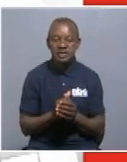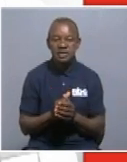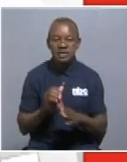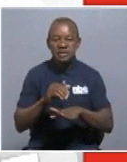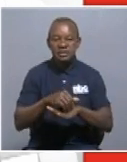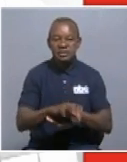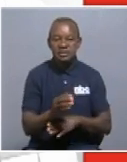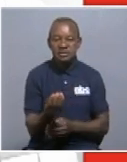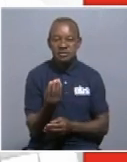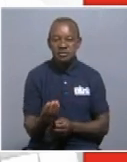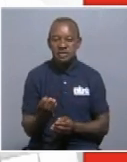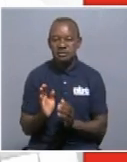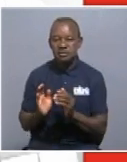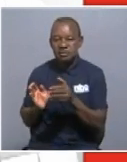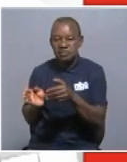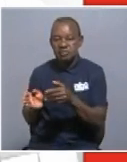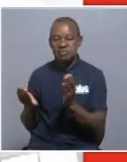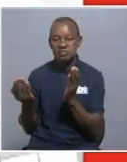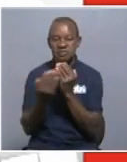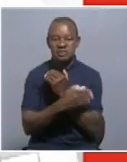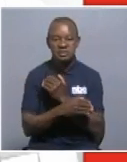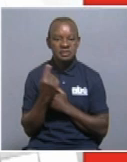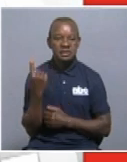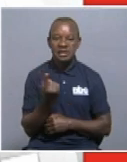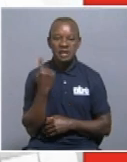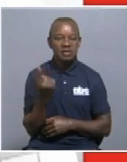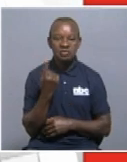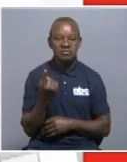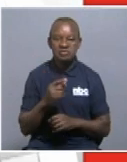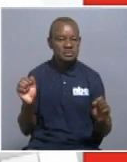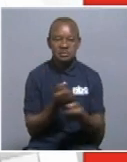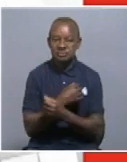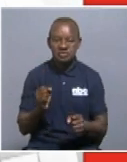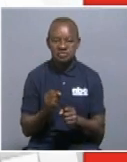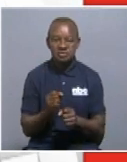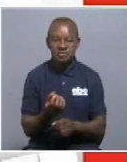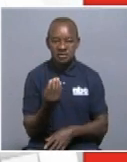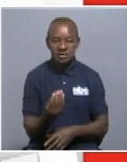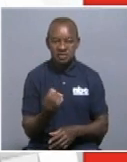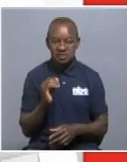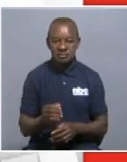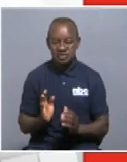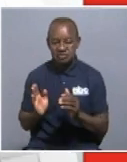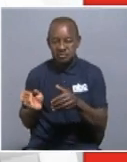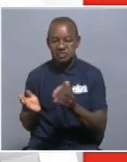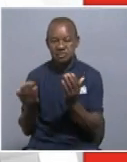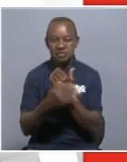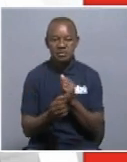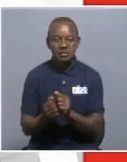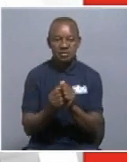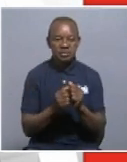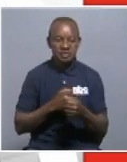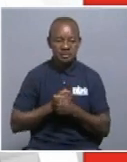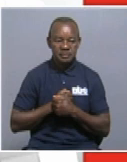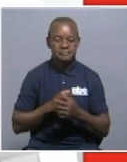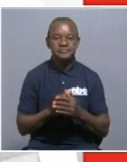the restricted areas and their families is an impractical undertaking. So basically, the number of COVID-19 confirmed cases among